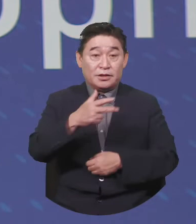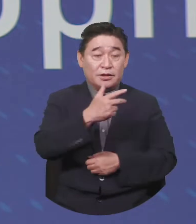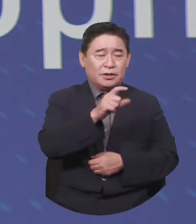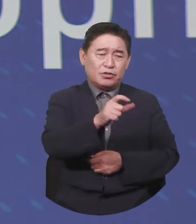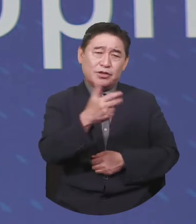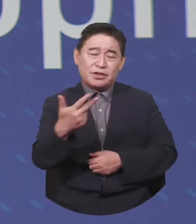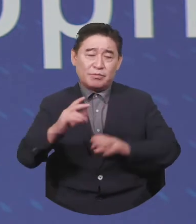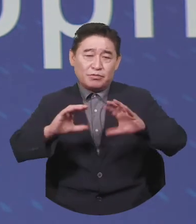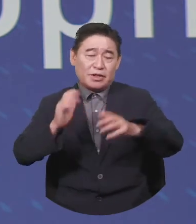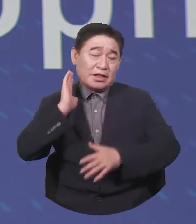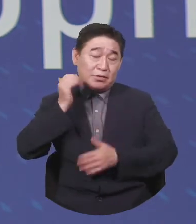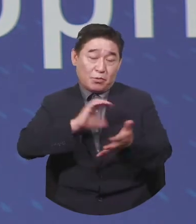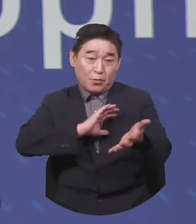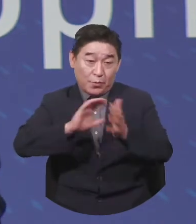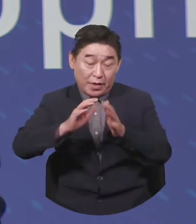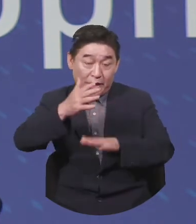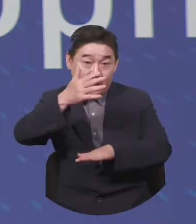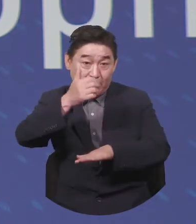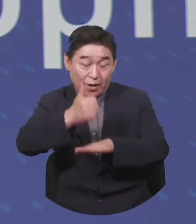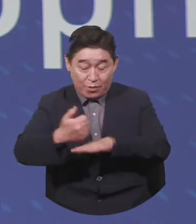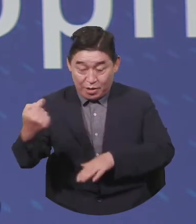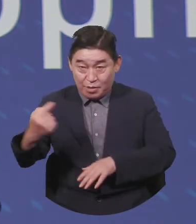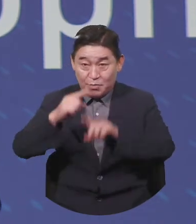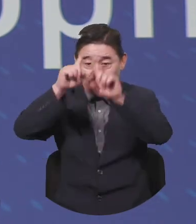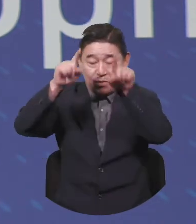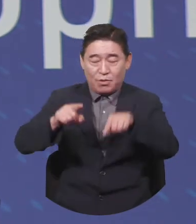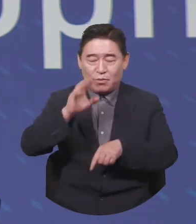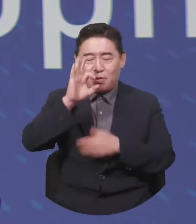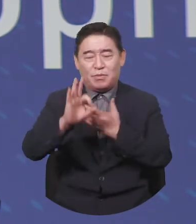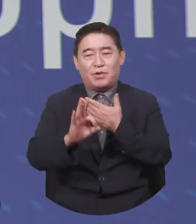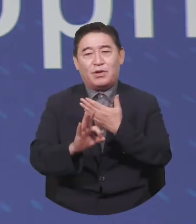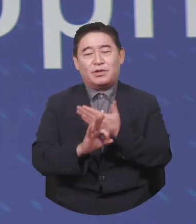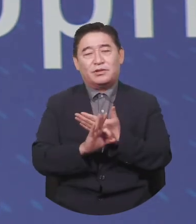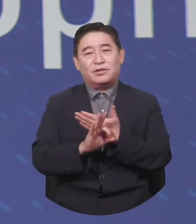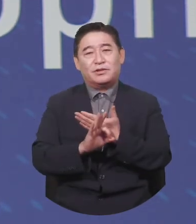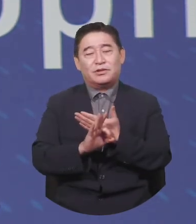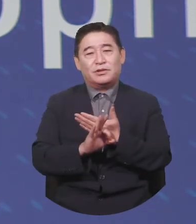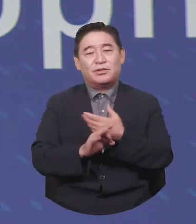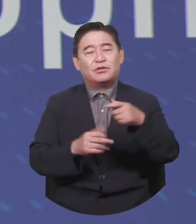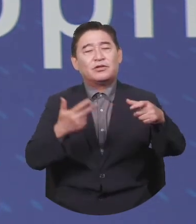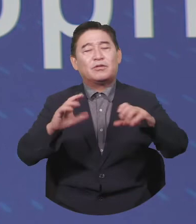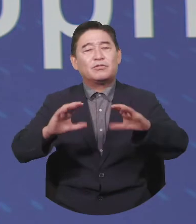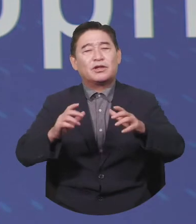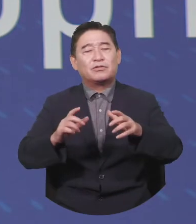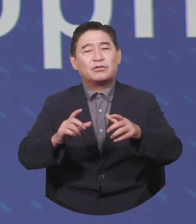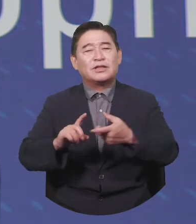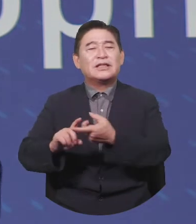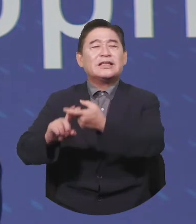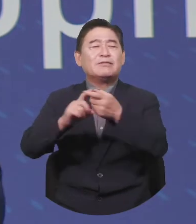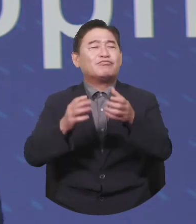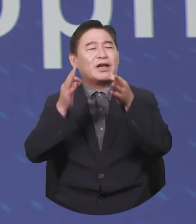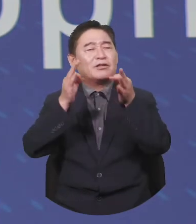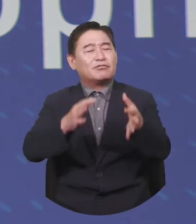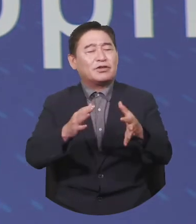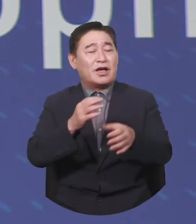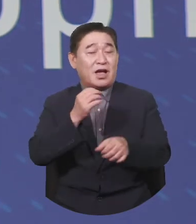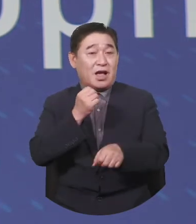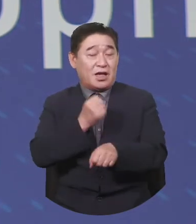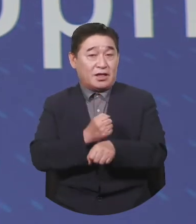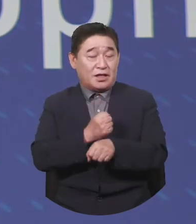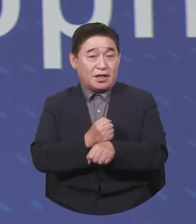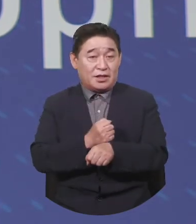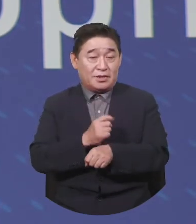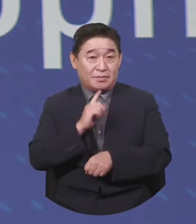find some of those initiatives. And at the same time, and I think this is really something what is